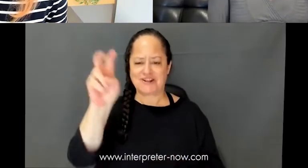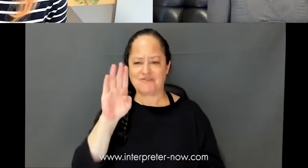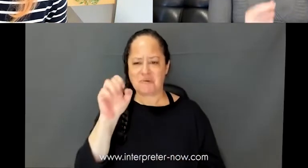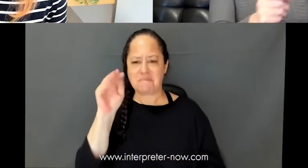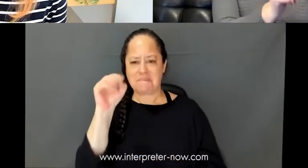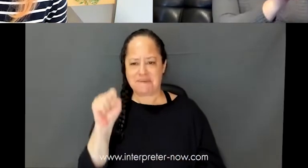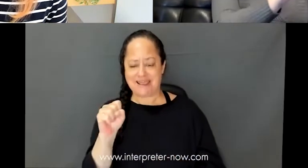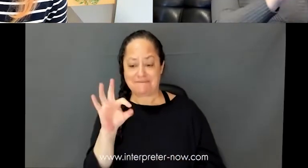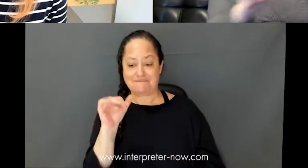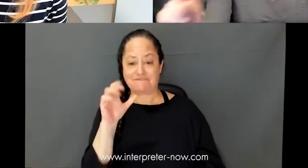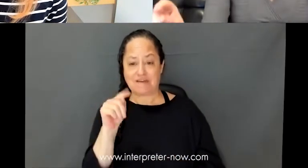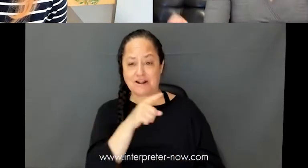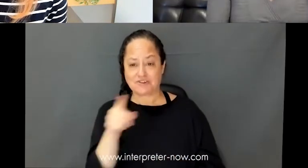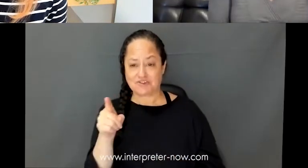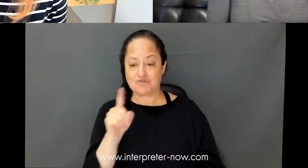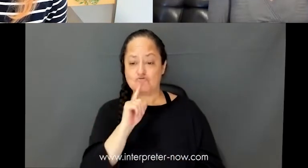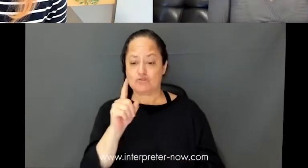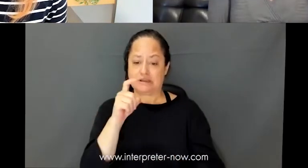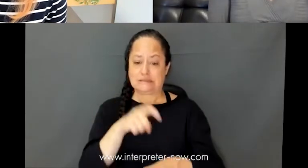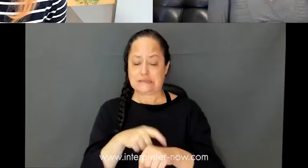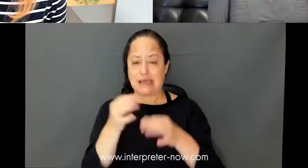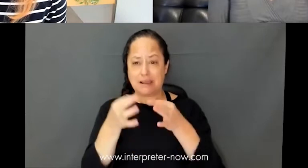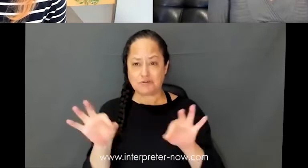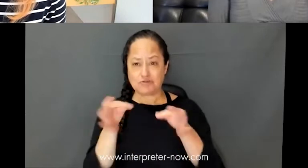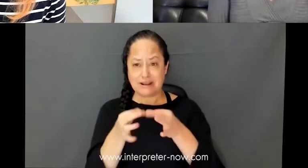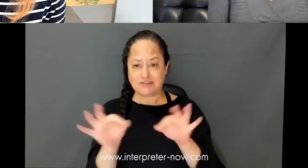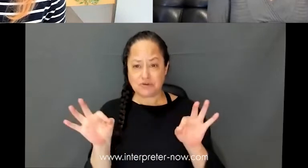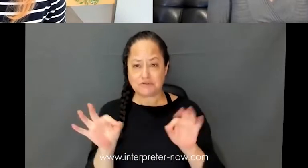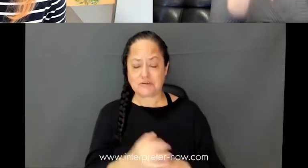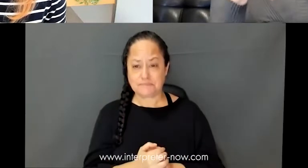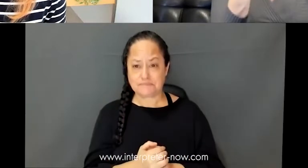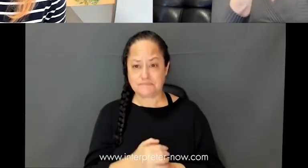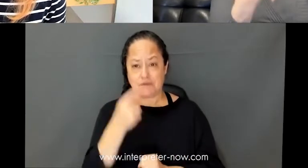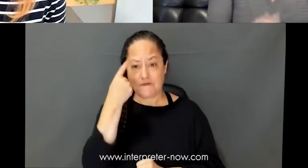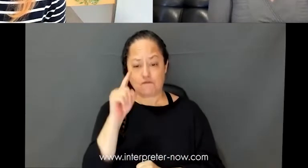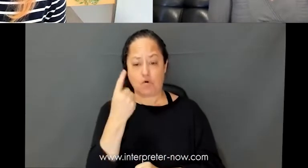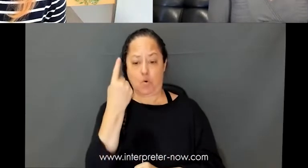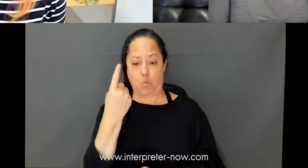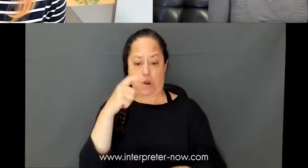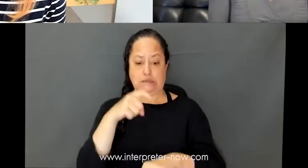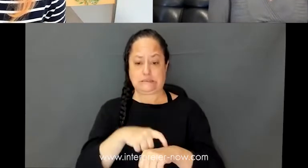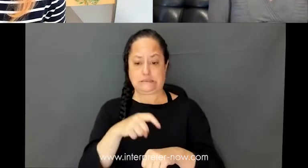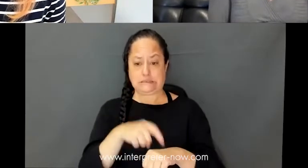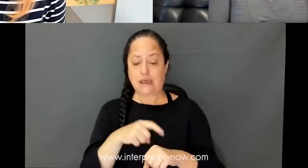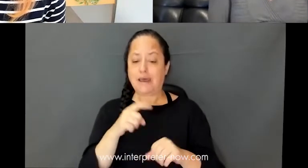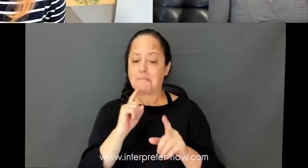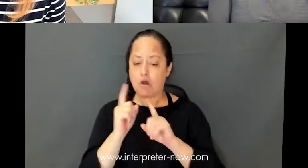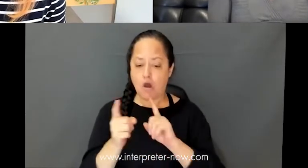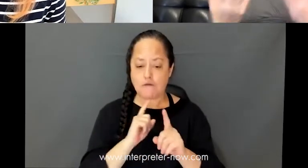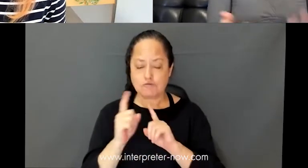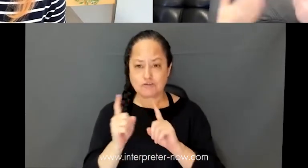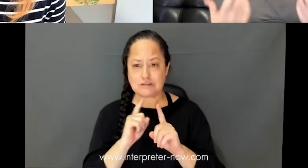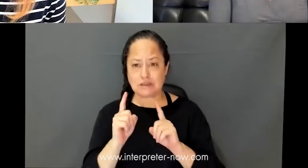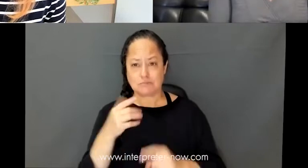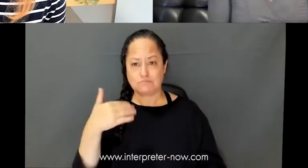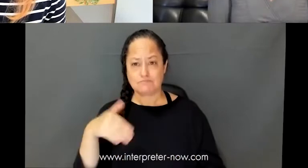The fact that she can get real-time transcription for a one-time ever conversation it's